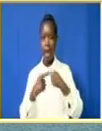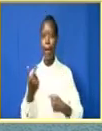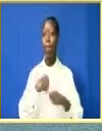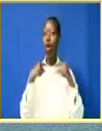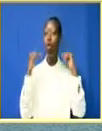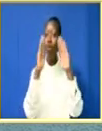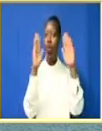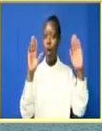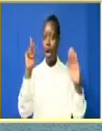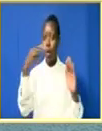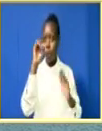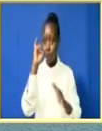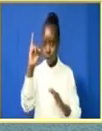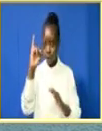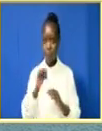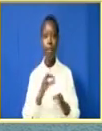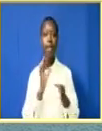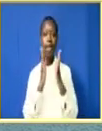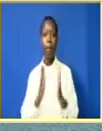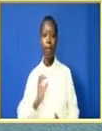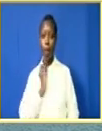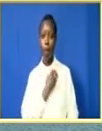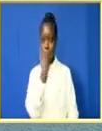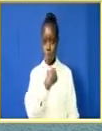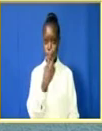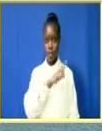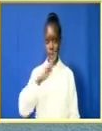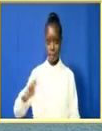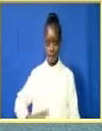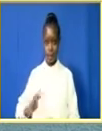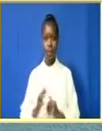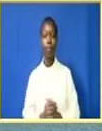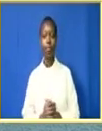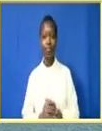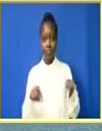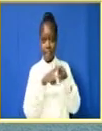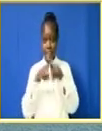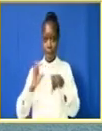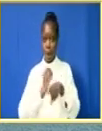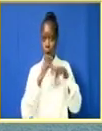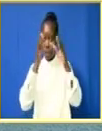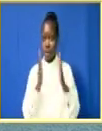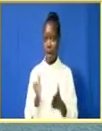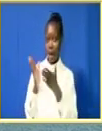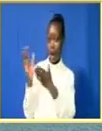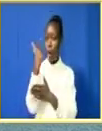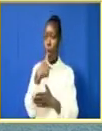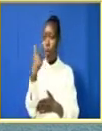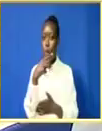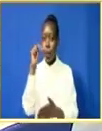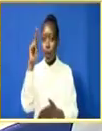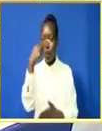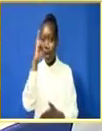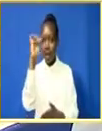be your host, Wangwendi Rango. Our sign language interpreter is Velma Akinyi, and our teacher is Mr. Kevin